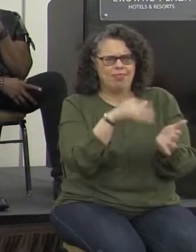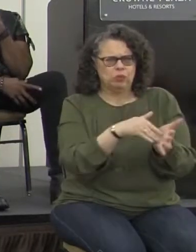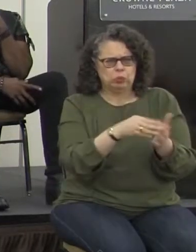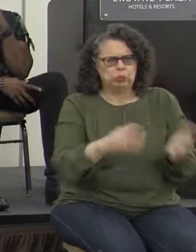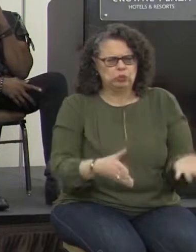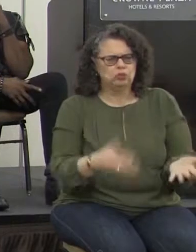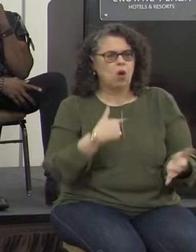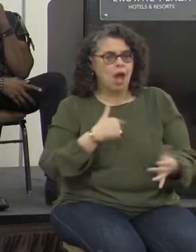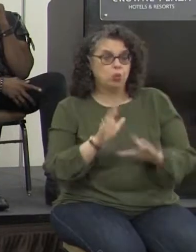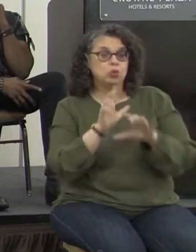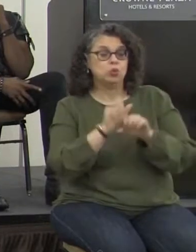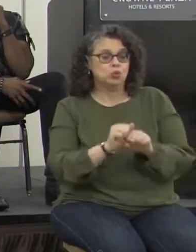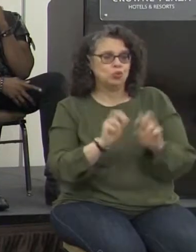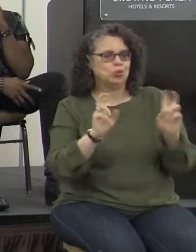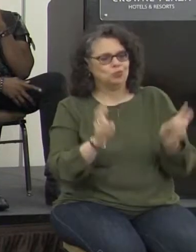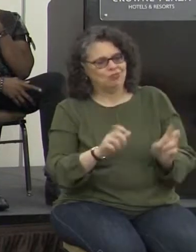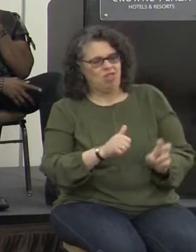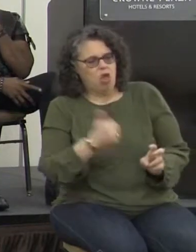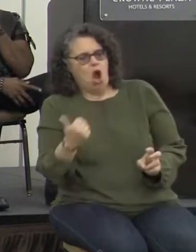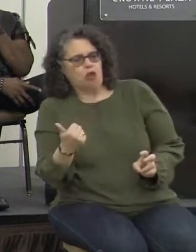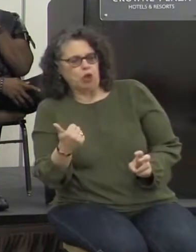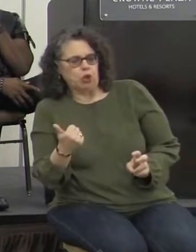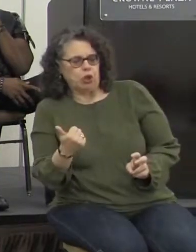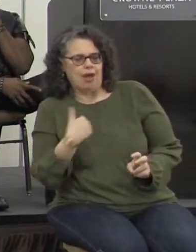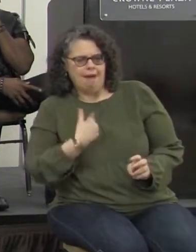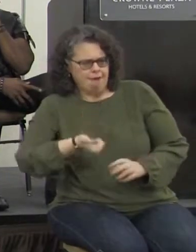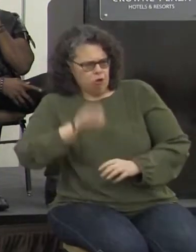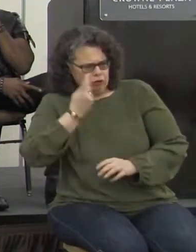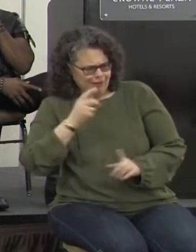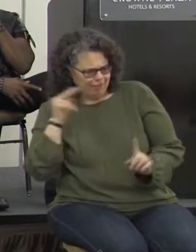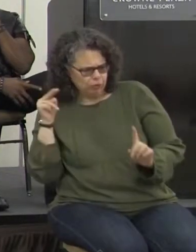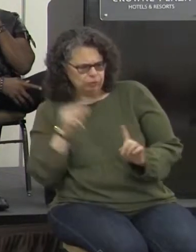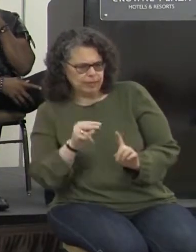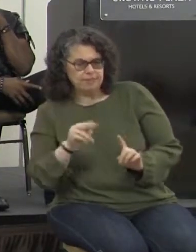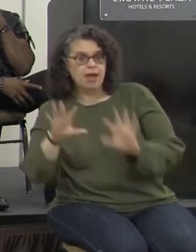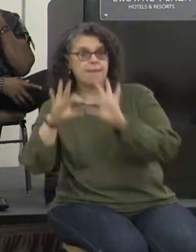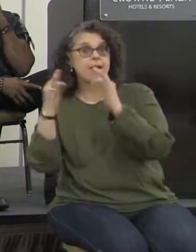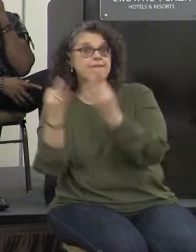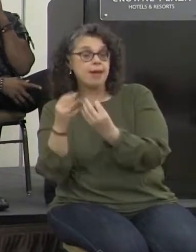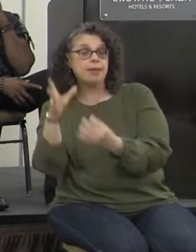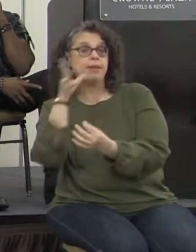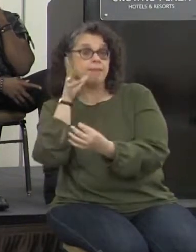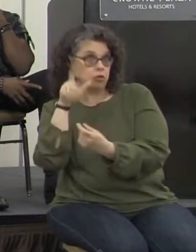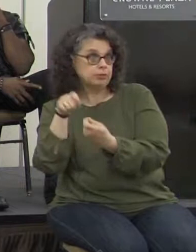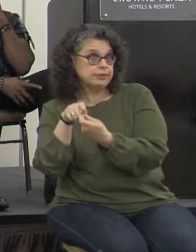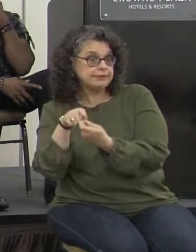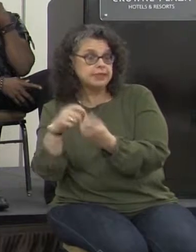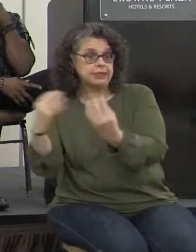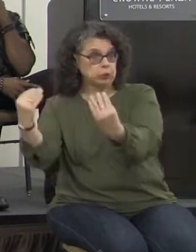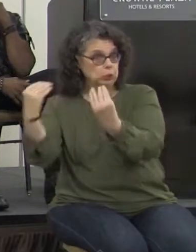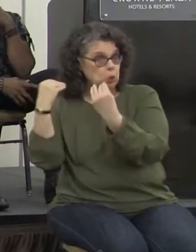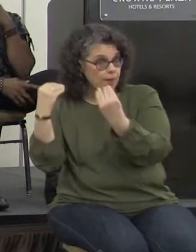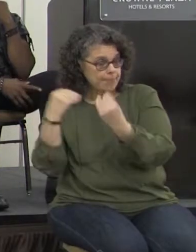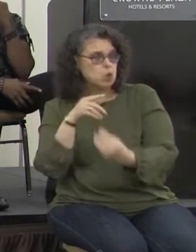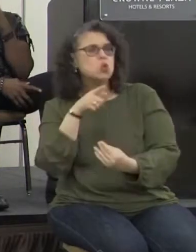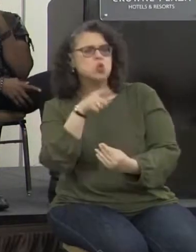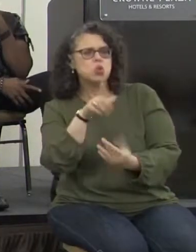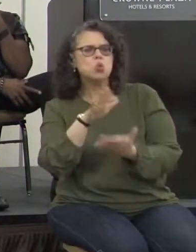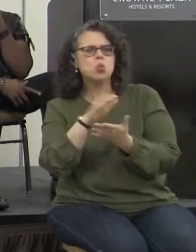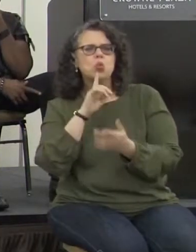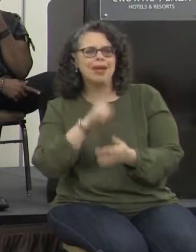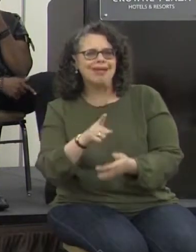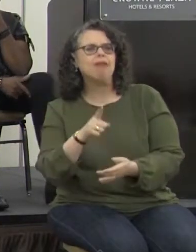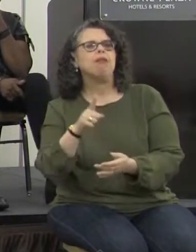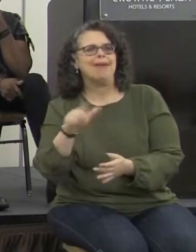being the other and understanding and being taught by my family, by my mother, that you are going to be the